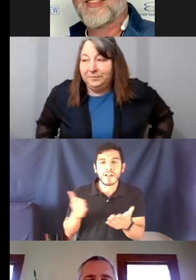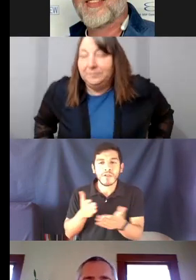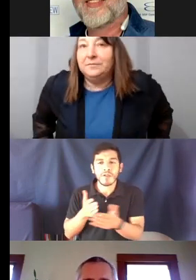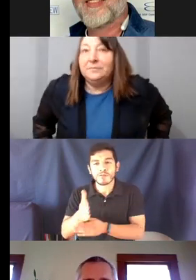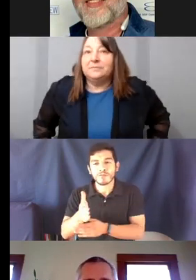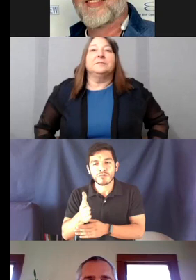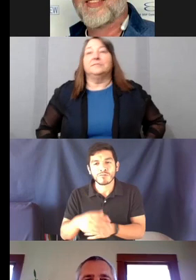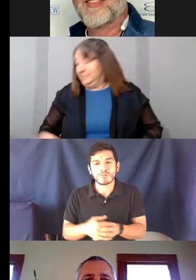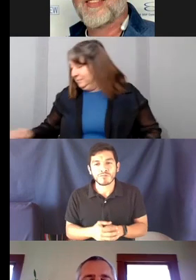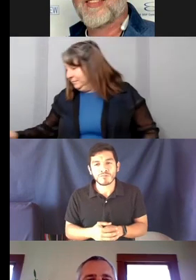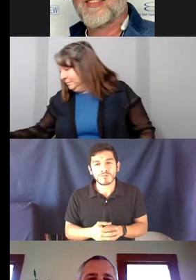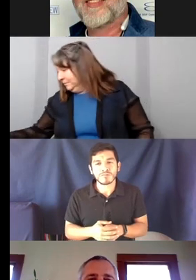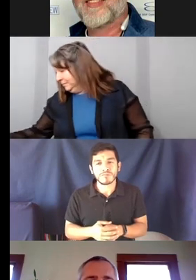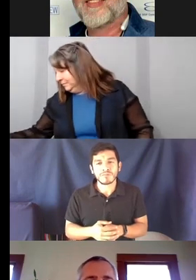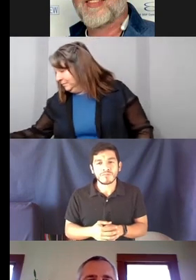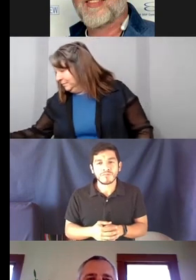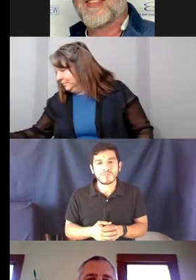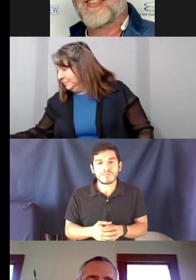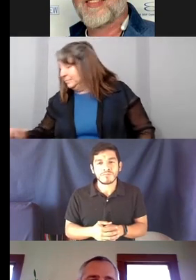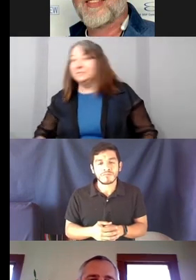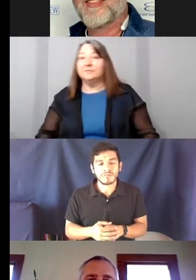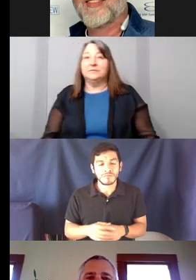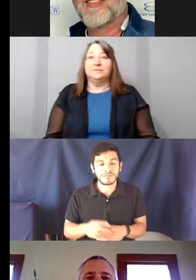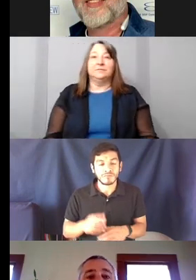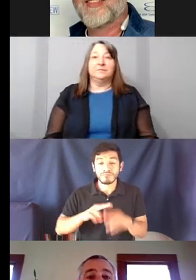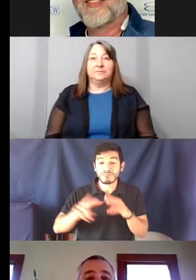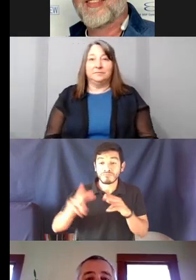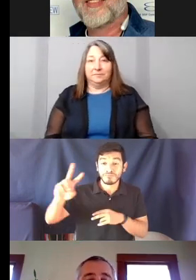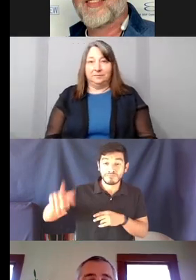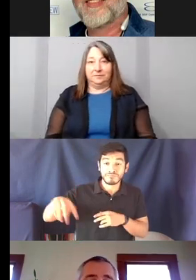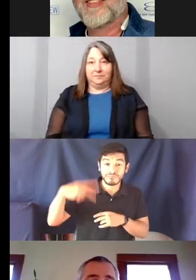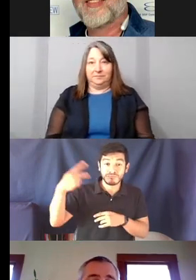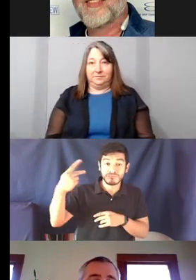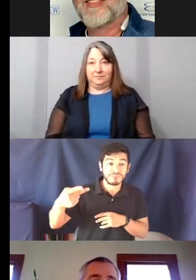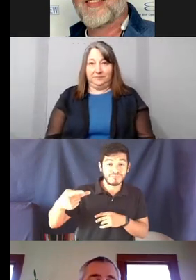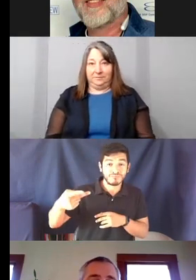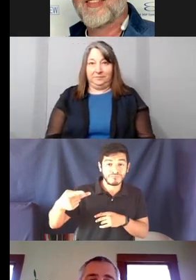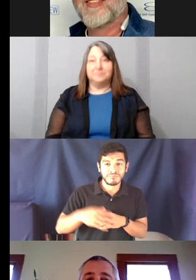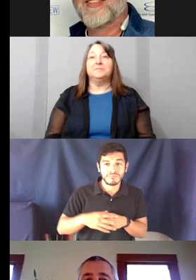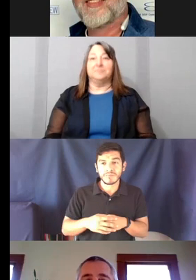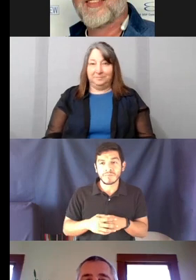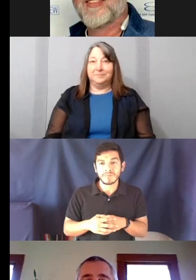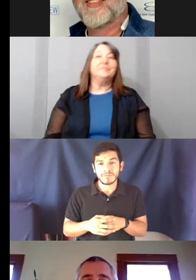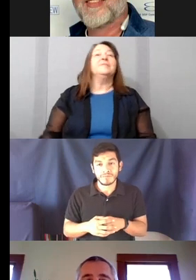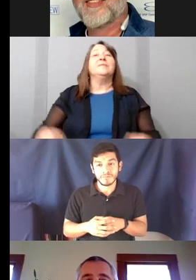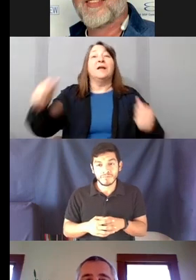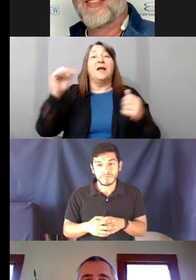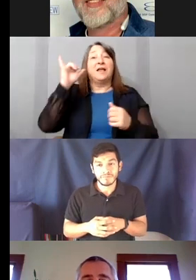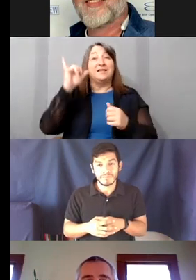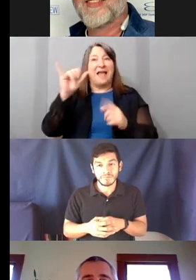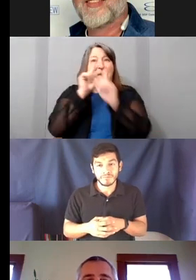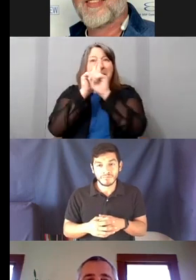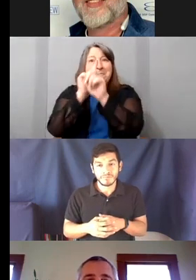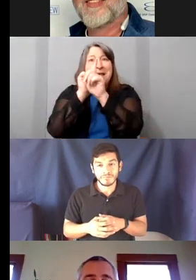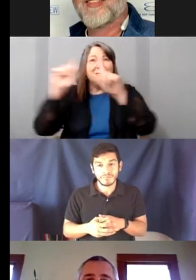the point, but this is a time when our young people need mentors the most, but the delivery of that mentoring has never been so challenging. And